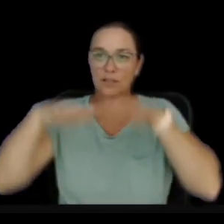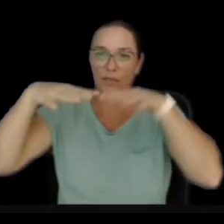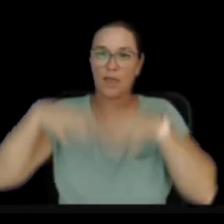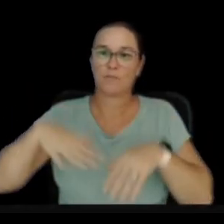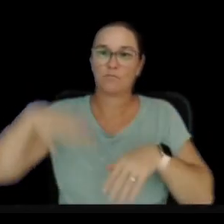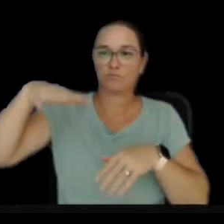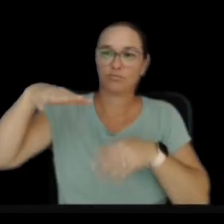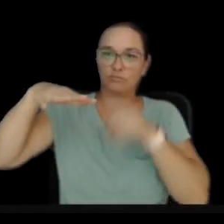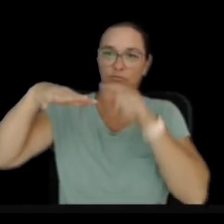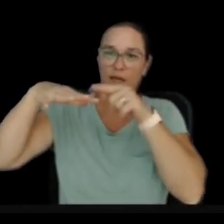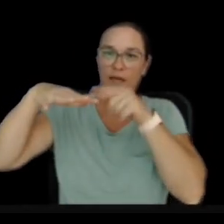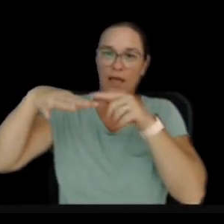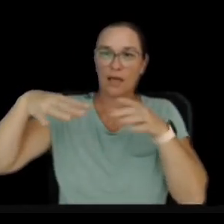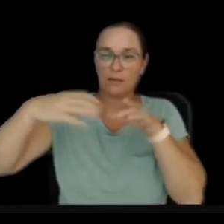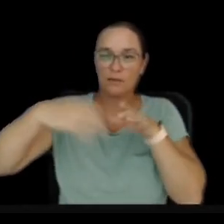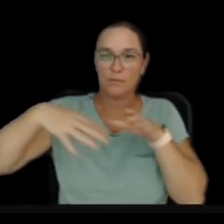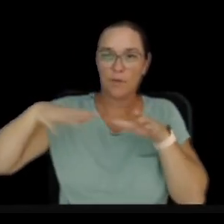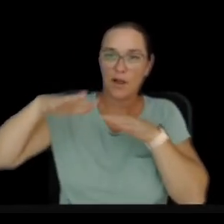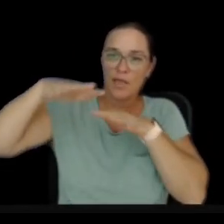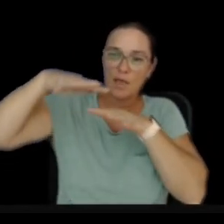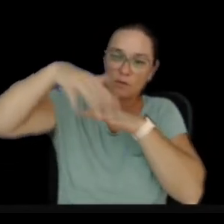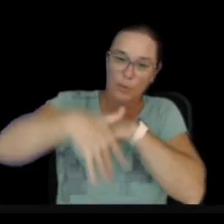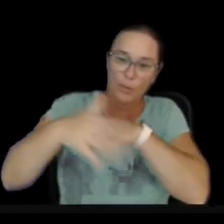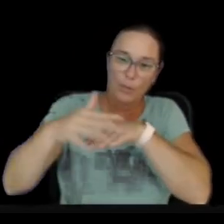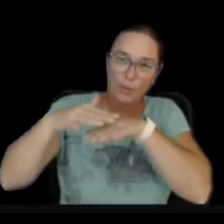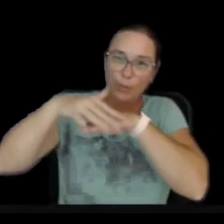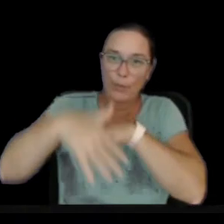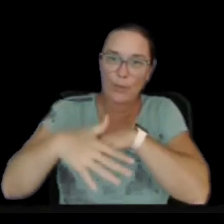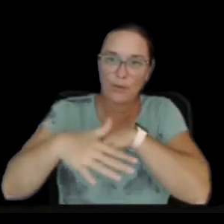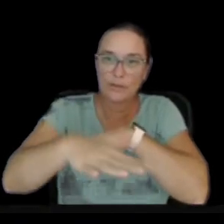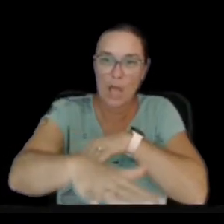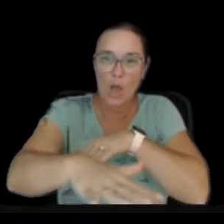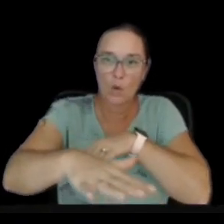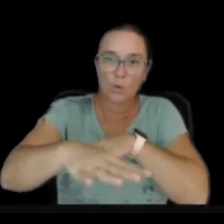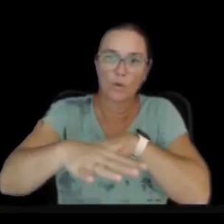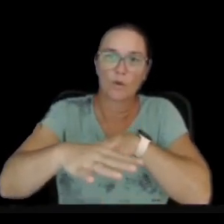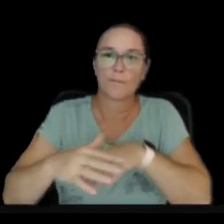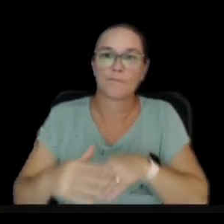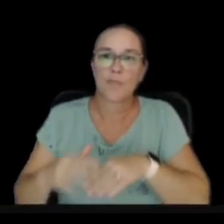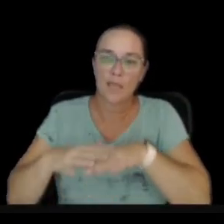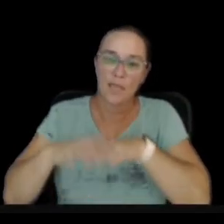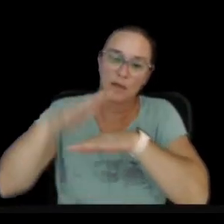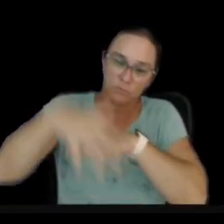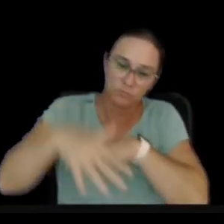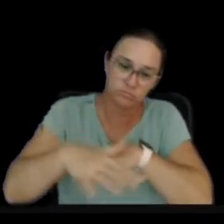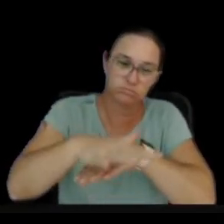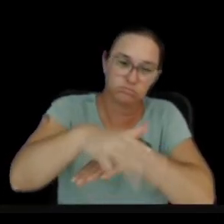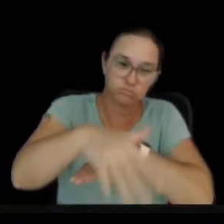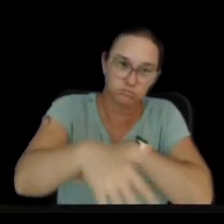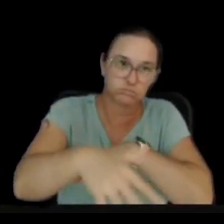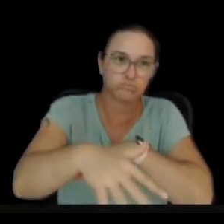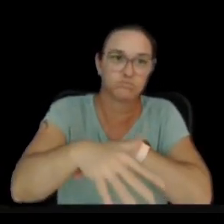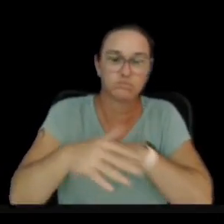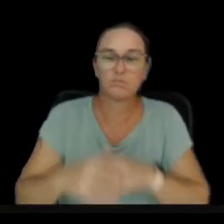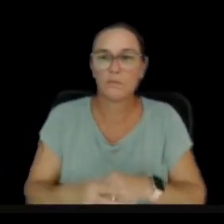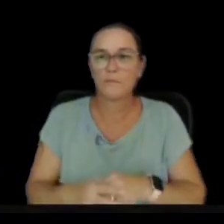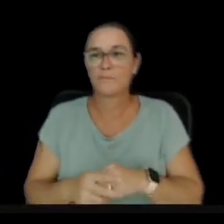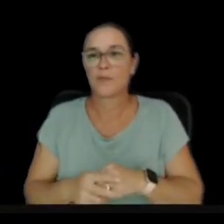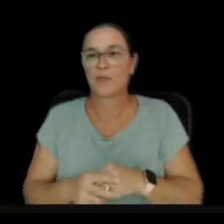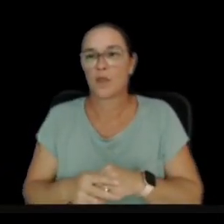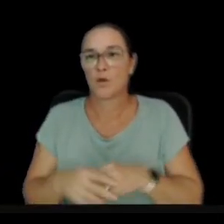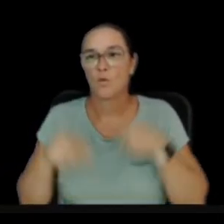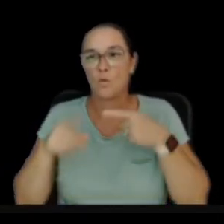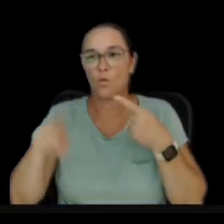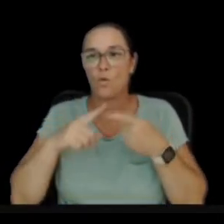a perched pond here, and you see rapids that spill over into the next one, that spill over into the next one, and so on and so forth as the lava spreads from